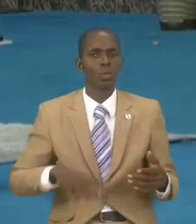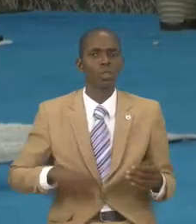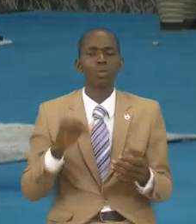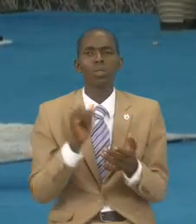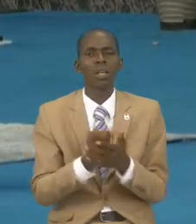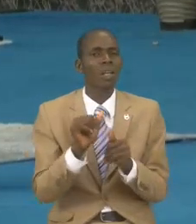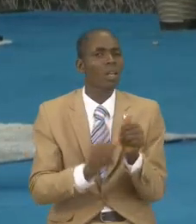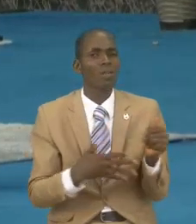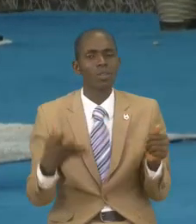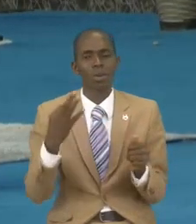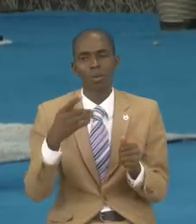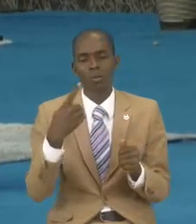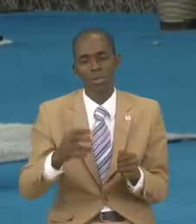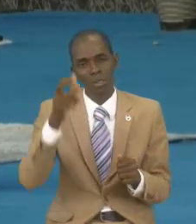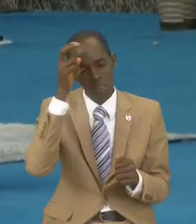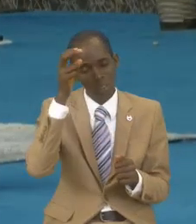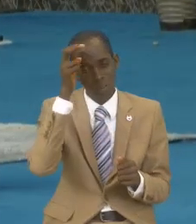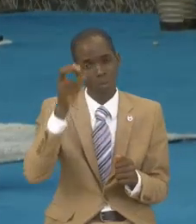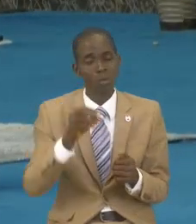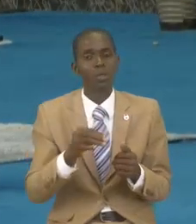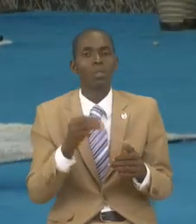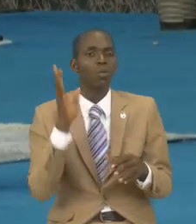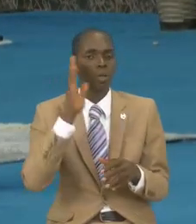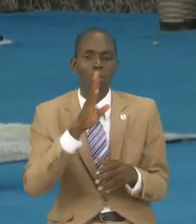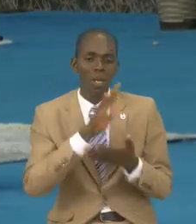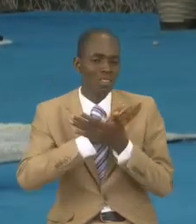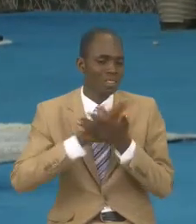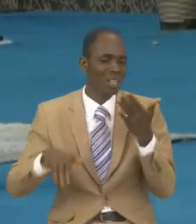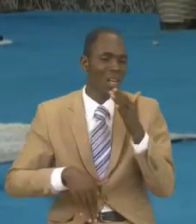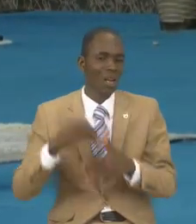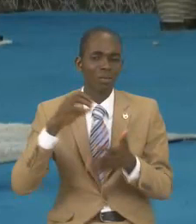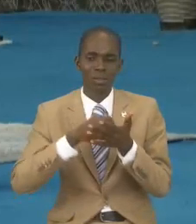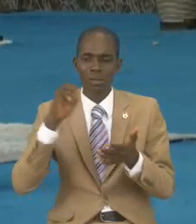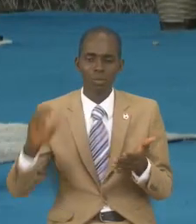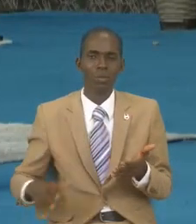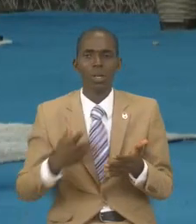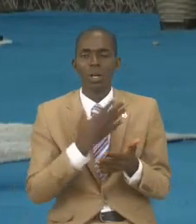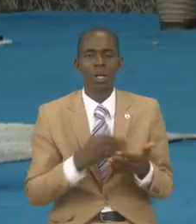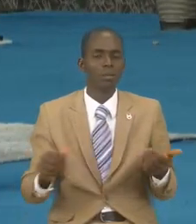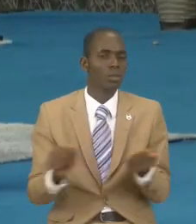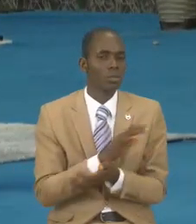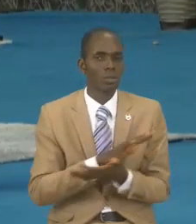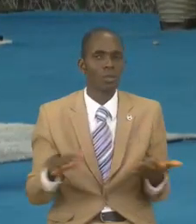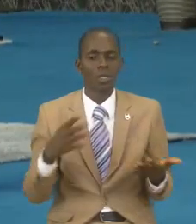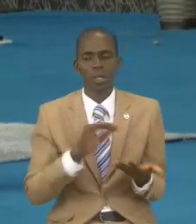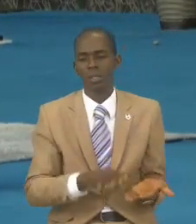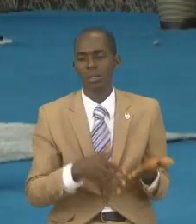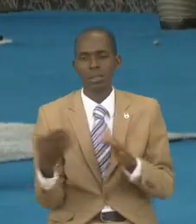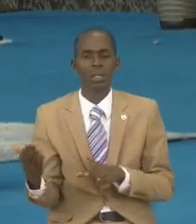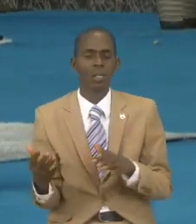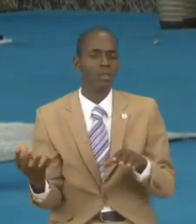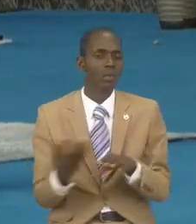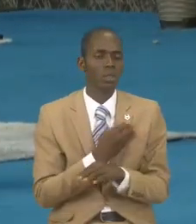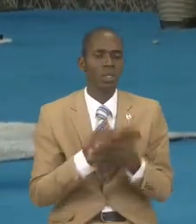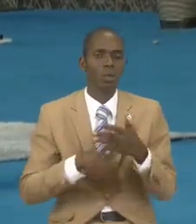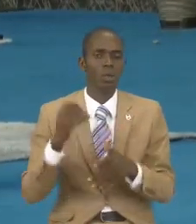sin of the devil will be cleansed away and caught away and crucified and totally taken away from your